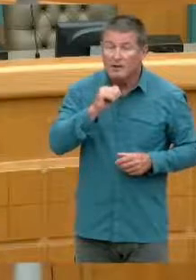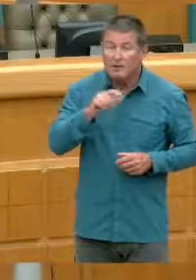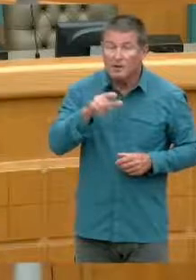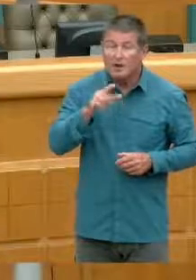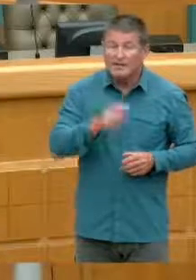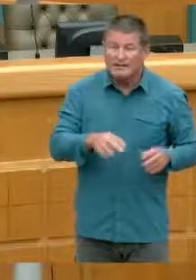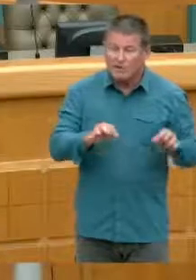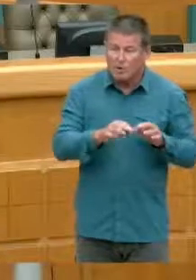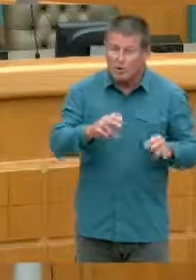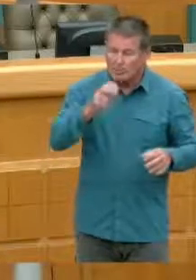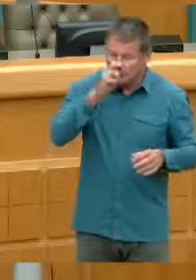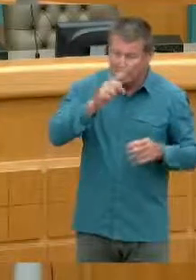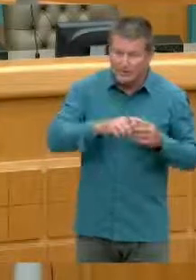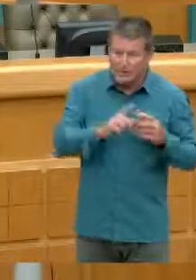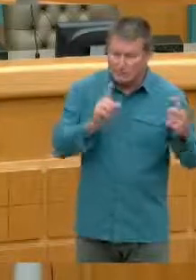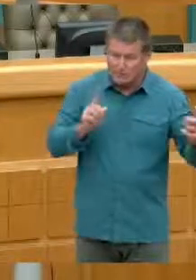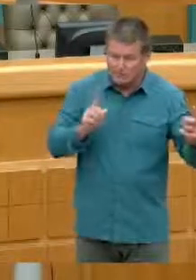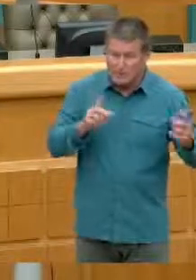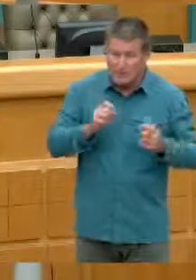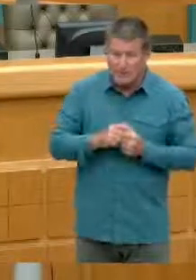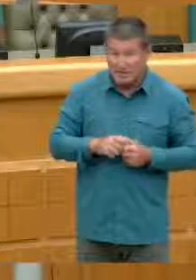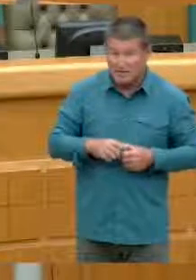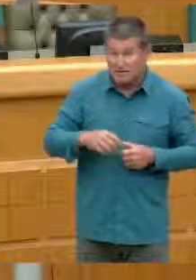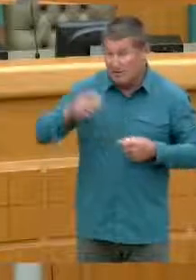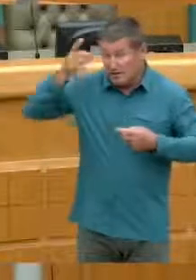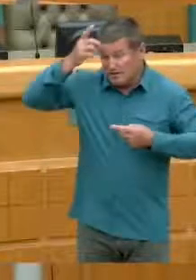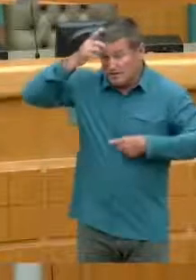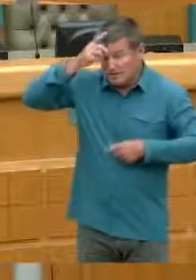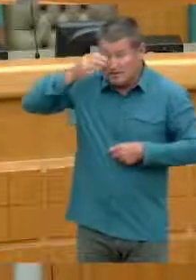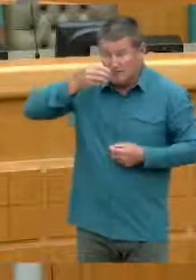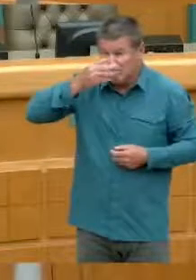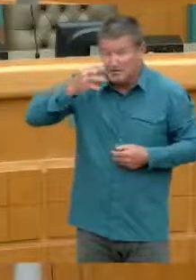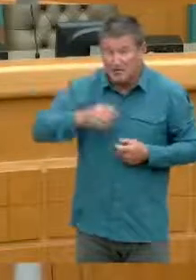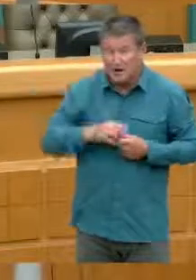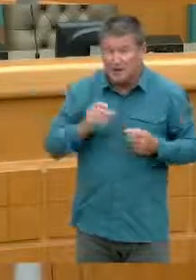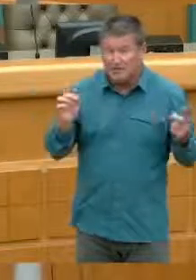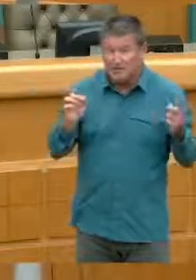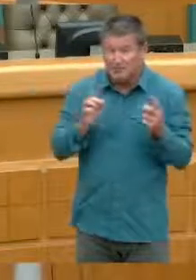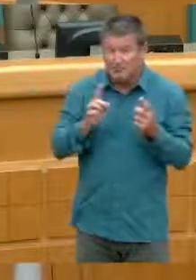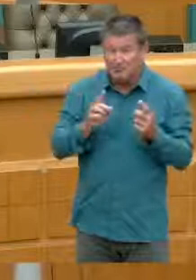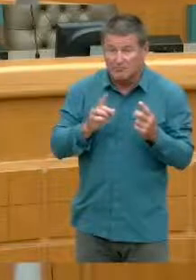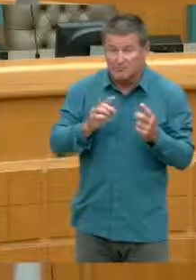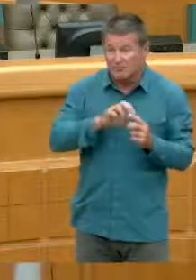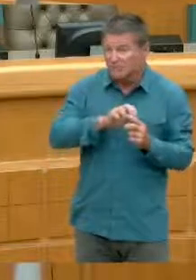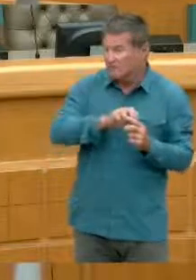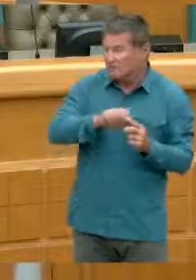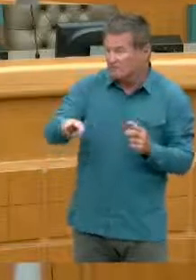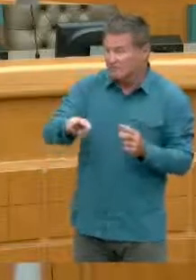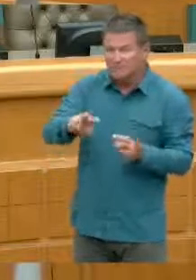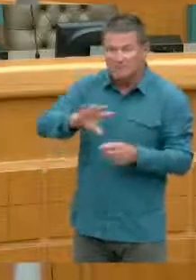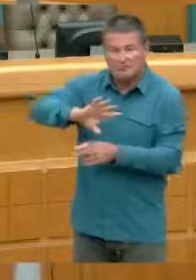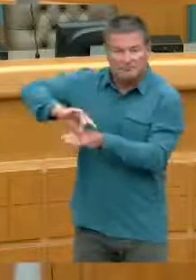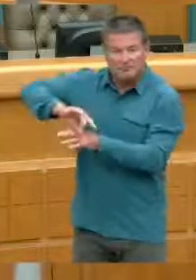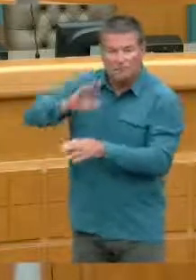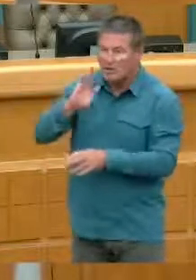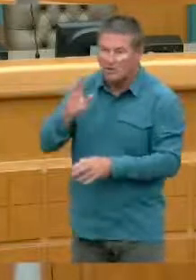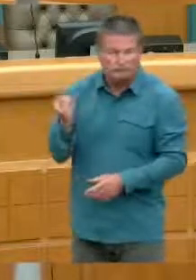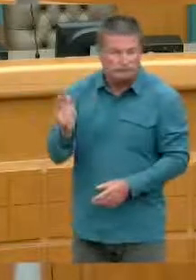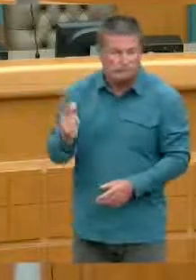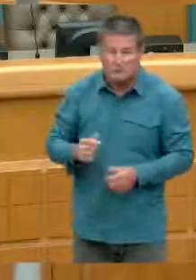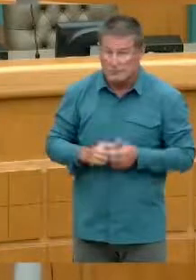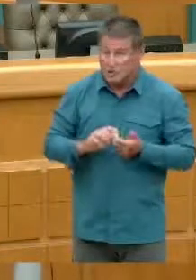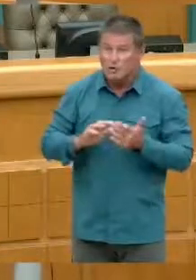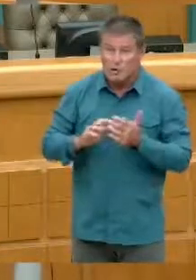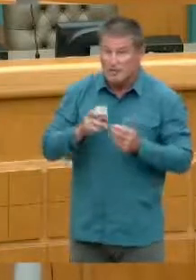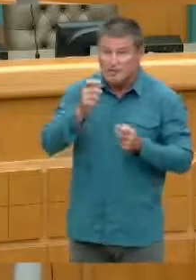it's very important that you don't become more confident as time goes on and nothing happens. If anything, you need to become more vigilant